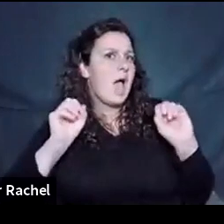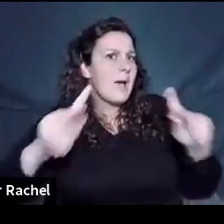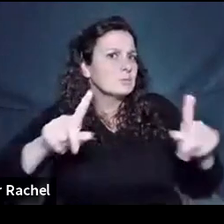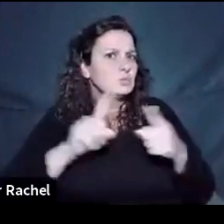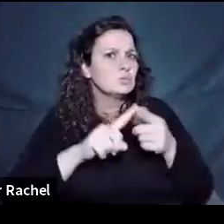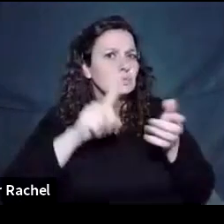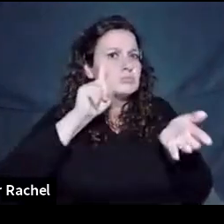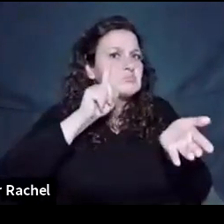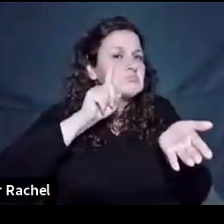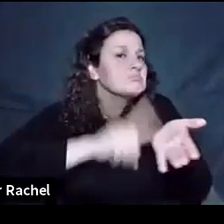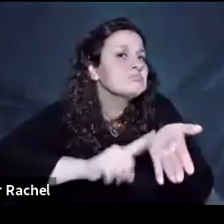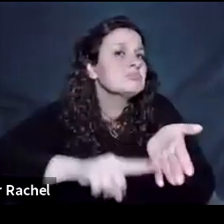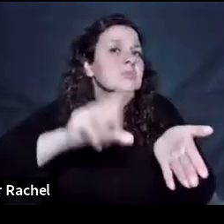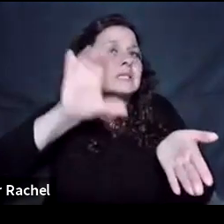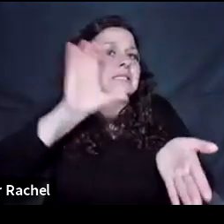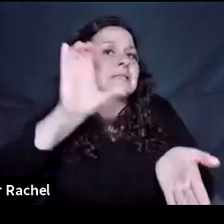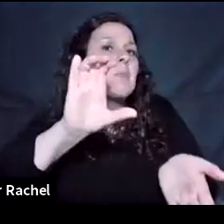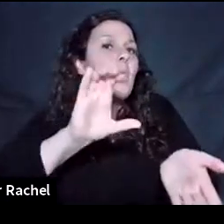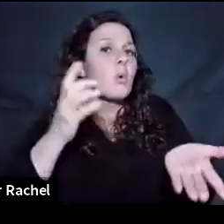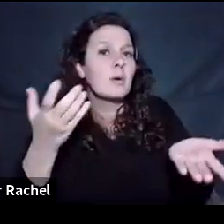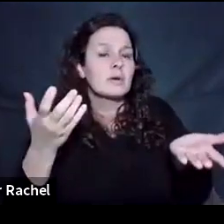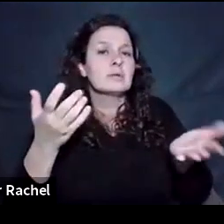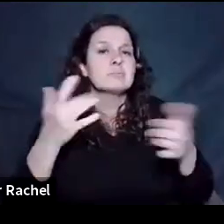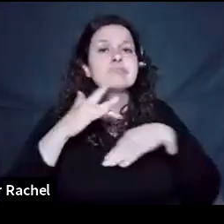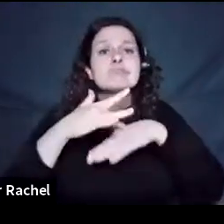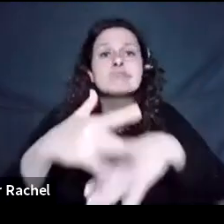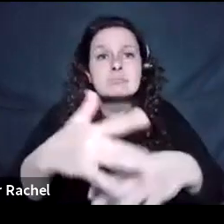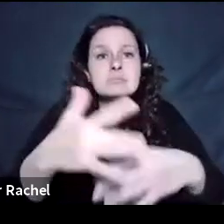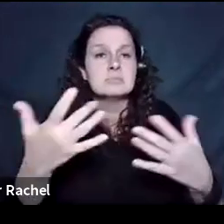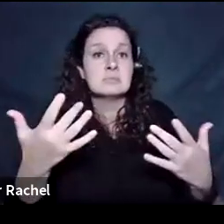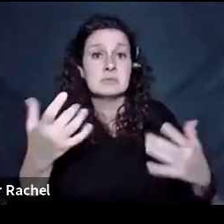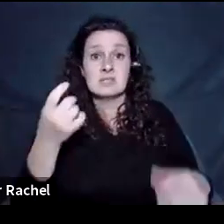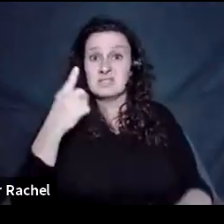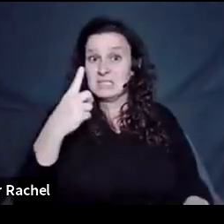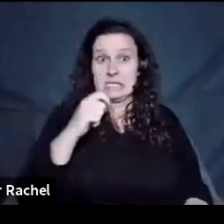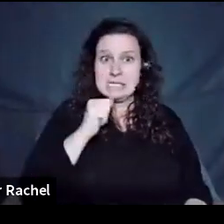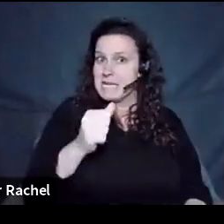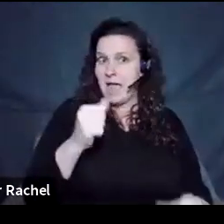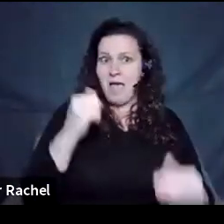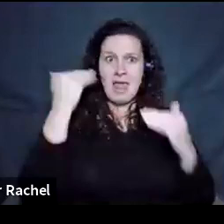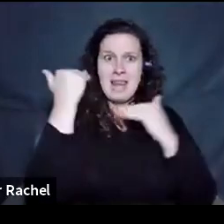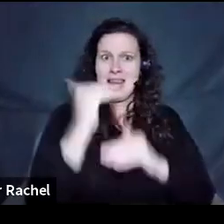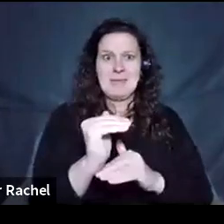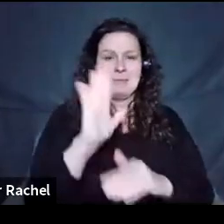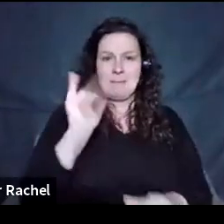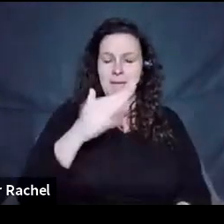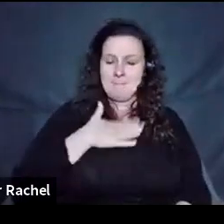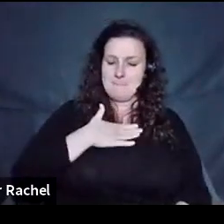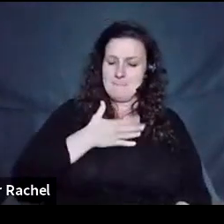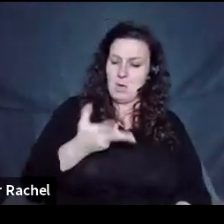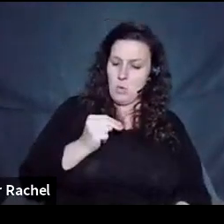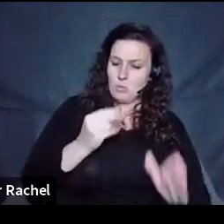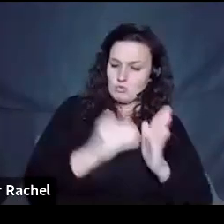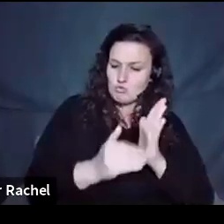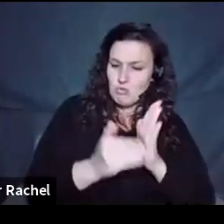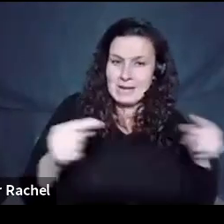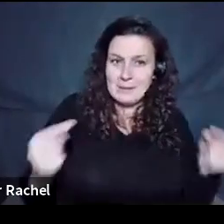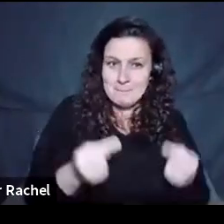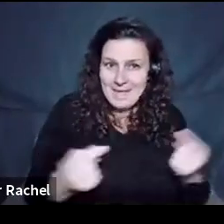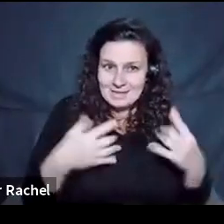explore and to explore in a way that is not limited by my own chronic pain and health